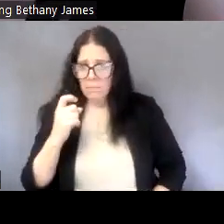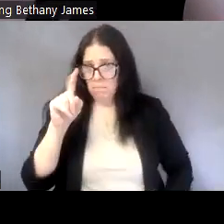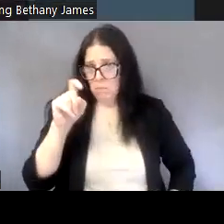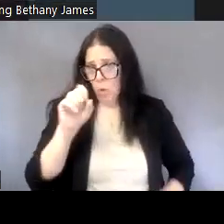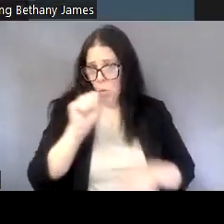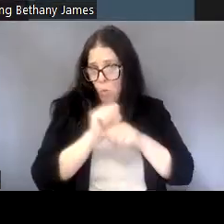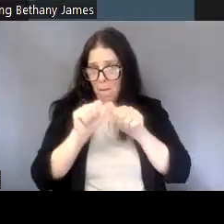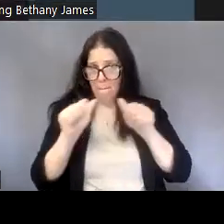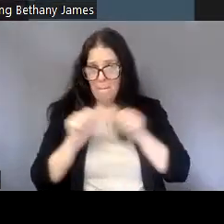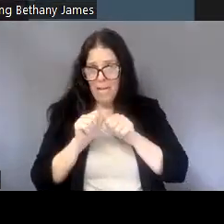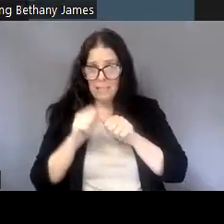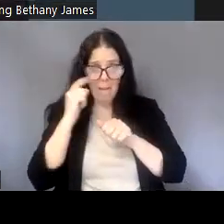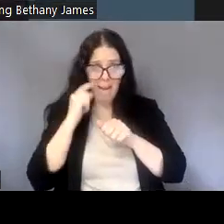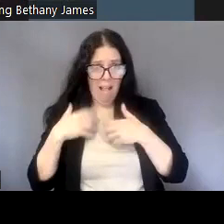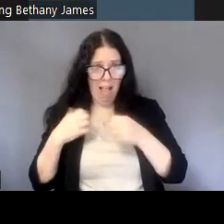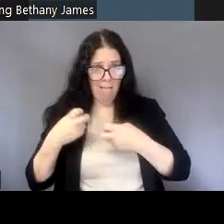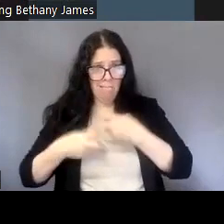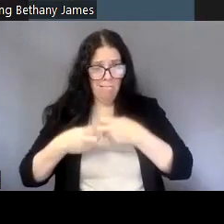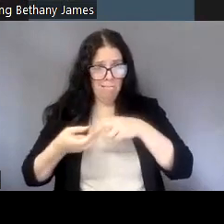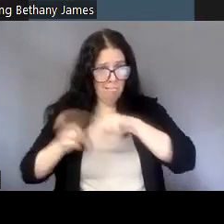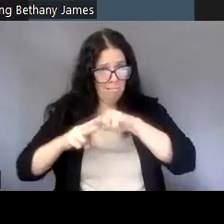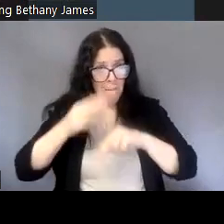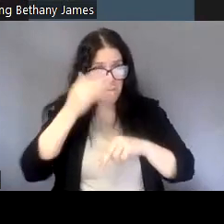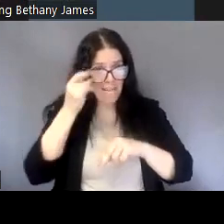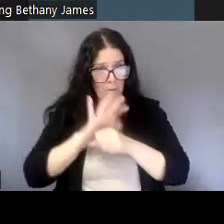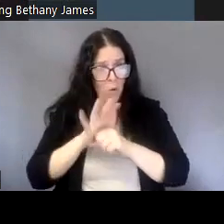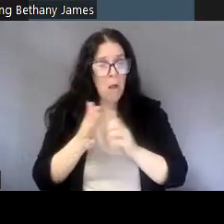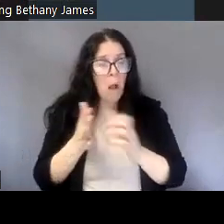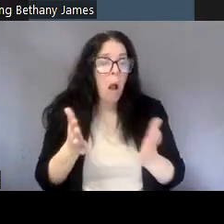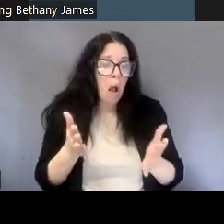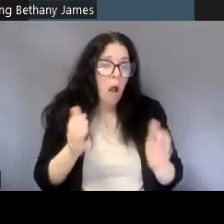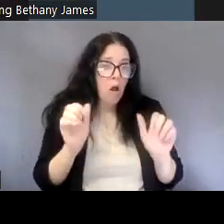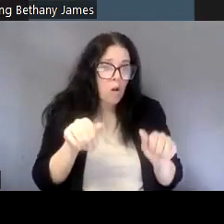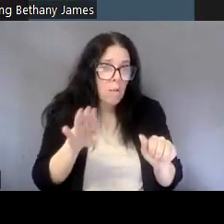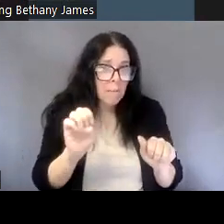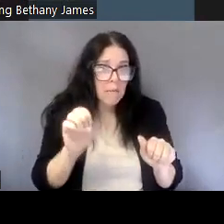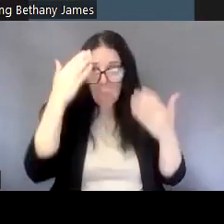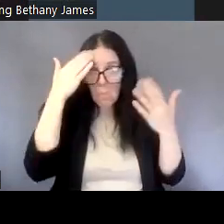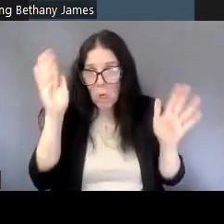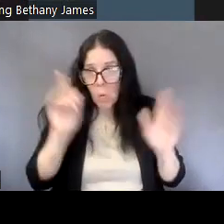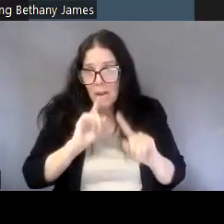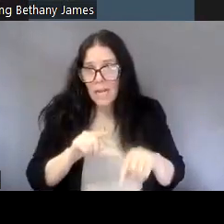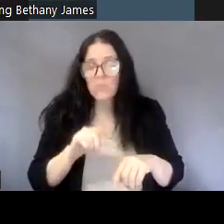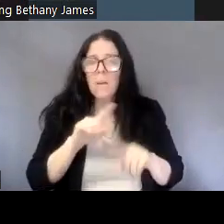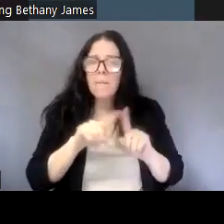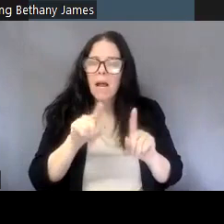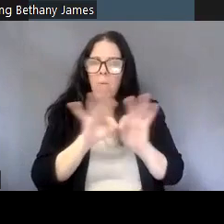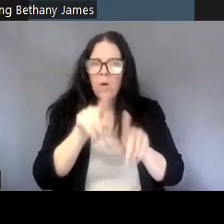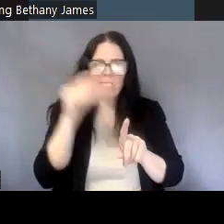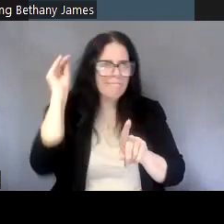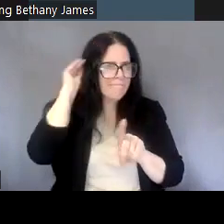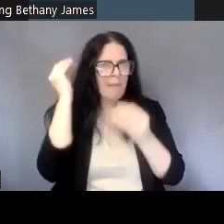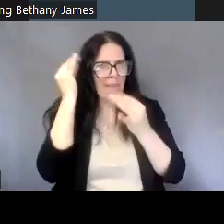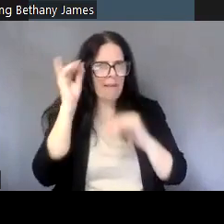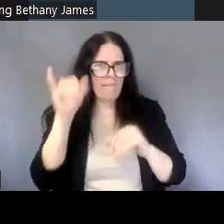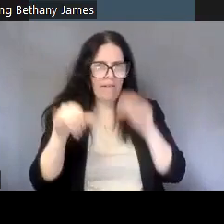of COVID? Because of it? Well, it could be, we don't know. But again, this is something I want you to be aware of.